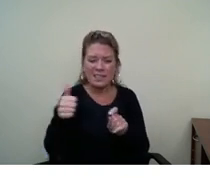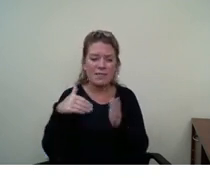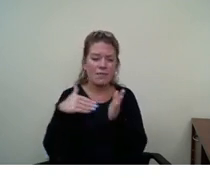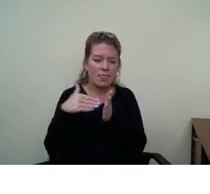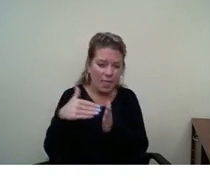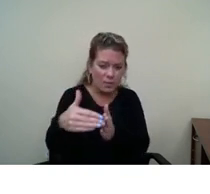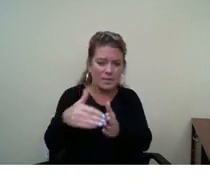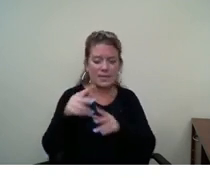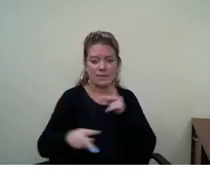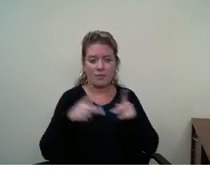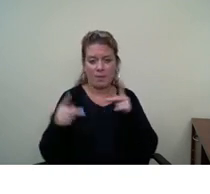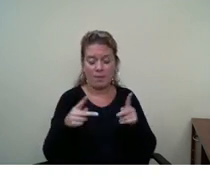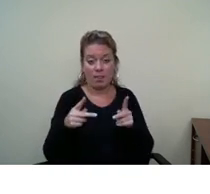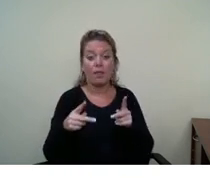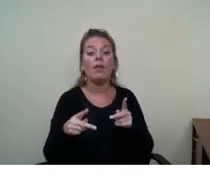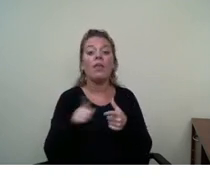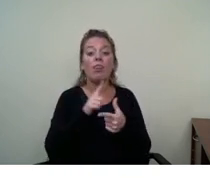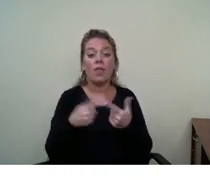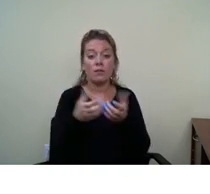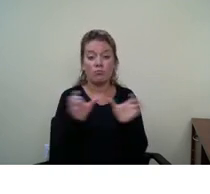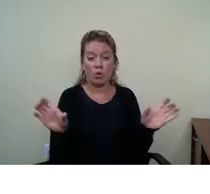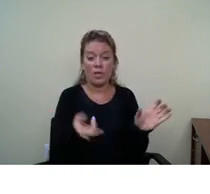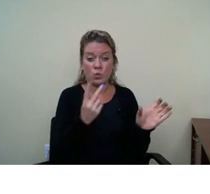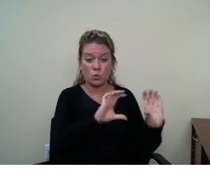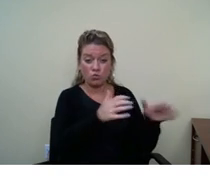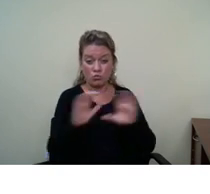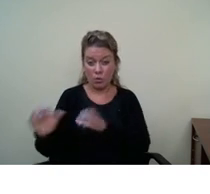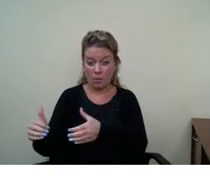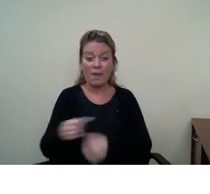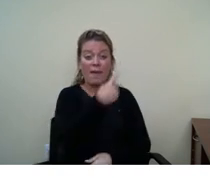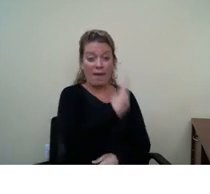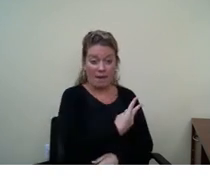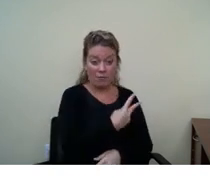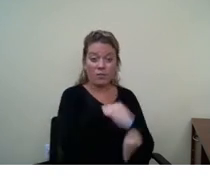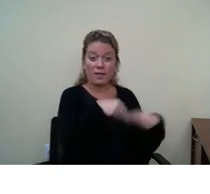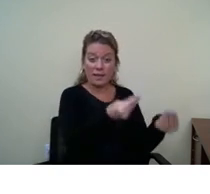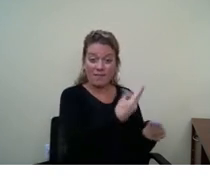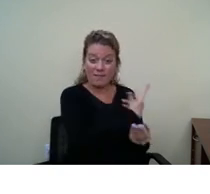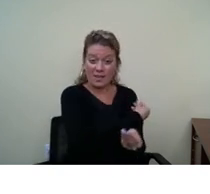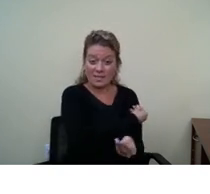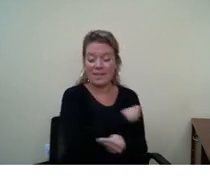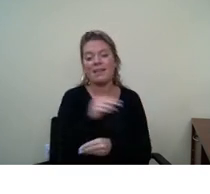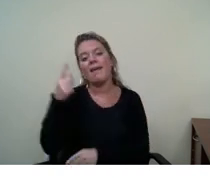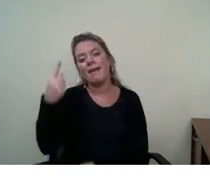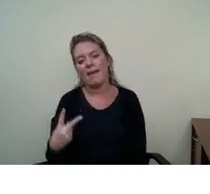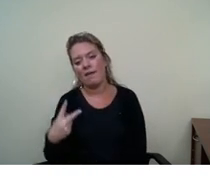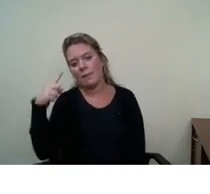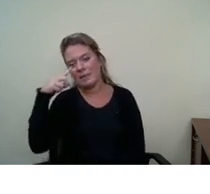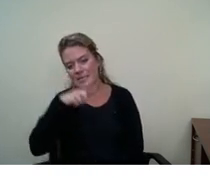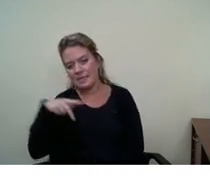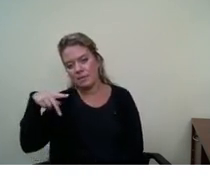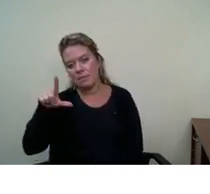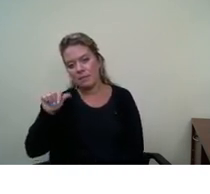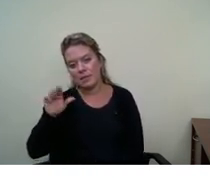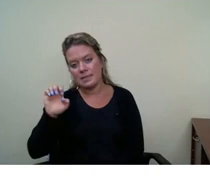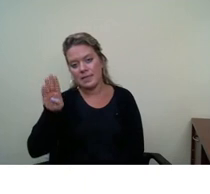people. Those people are broken into two groups. Half get the vaccine and half get a placebo. Then they're sent